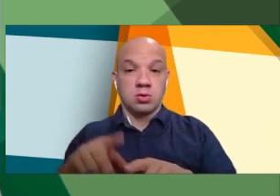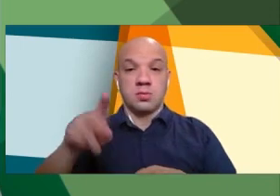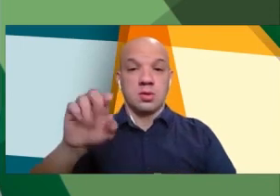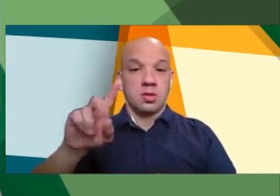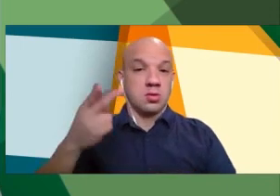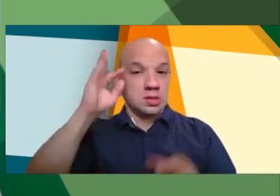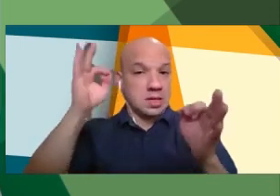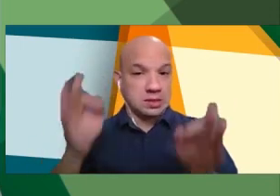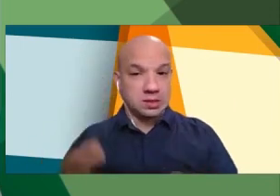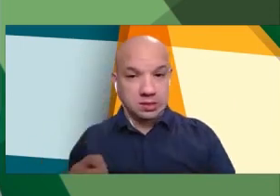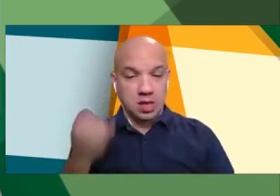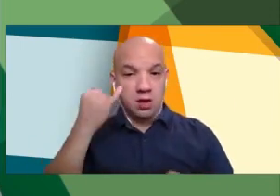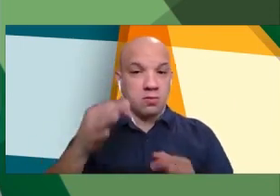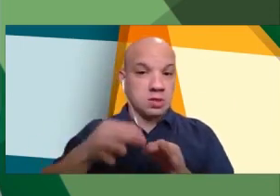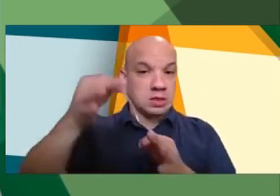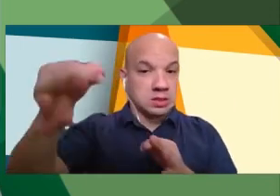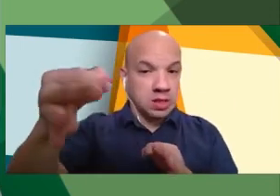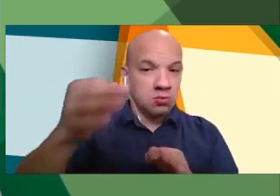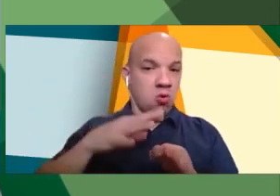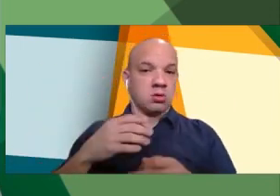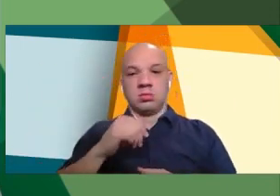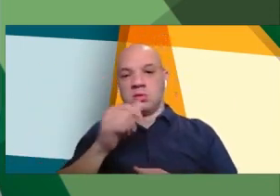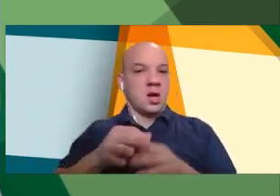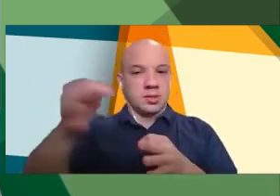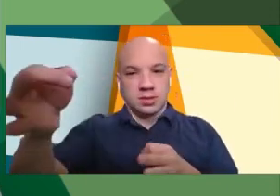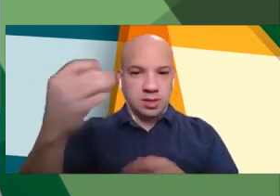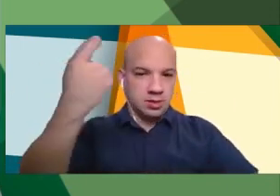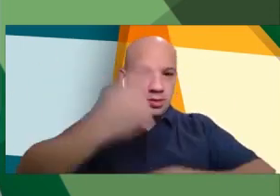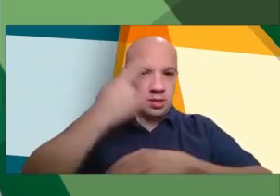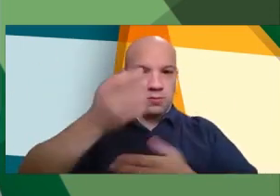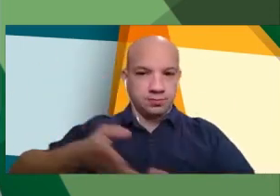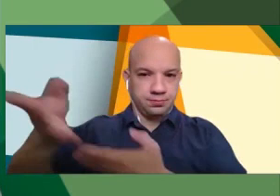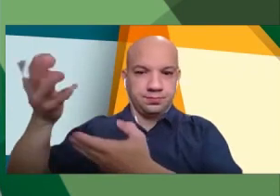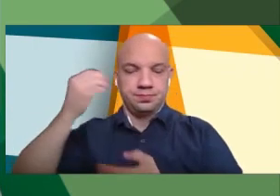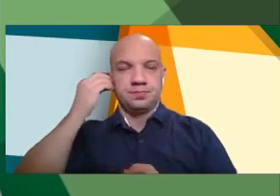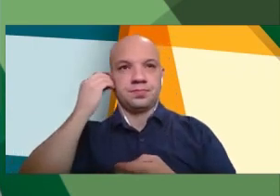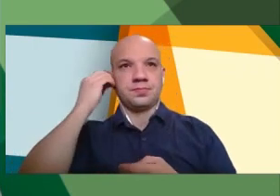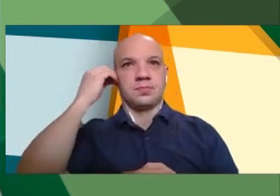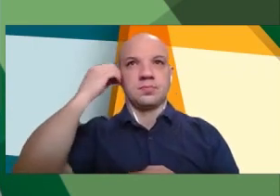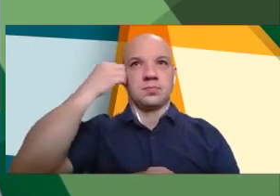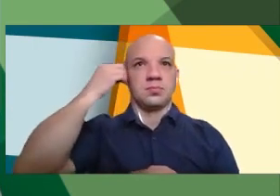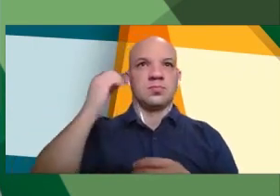deem appropriate. You may also, the proposers